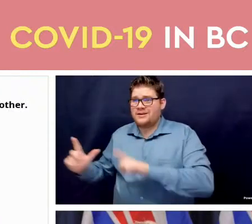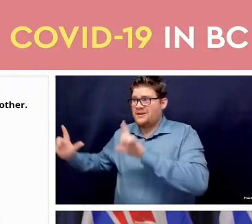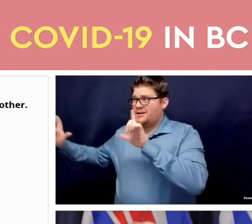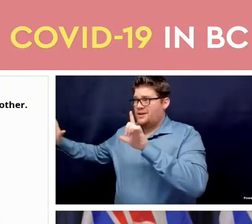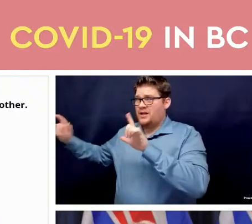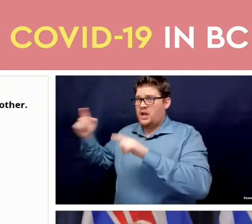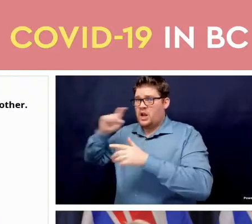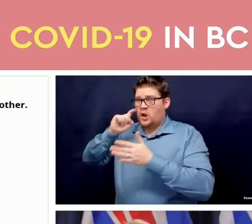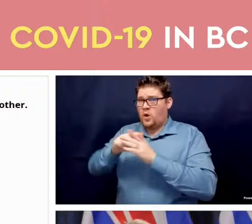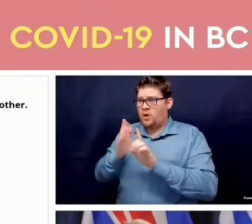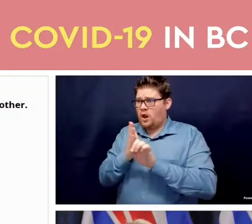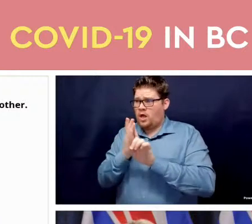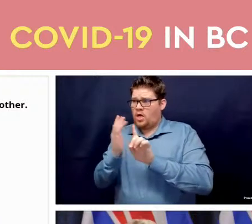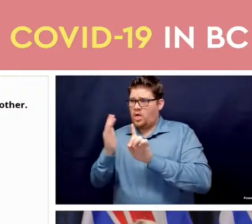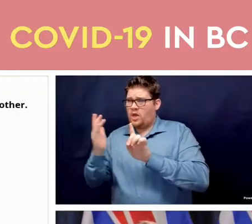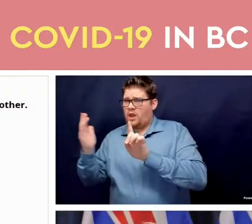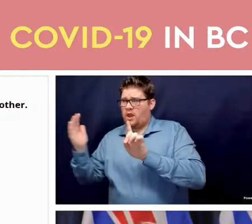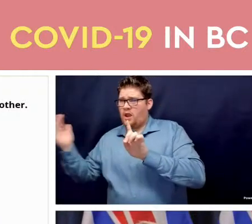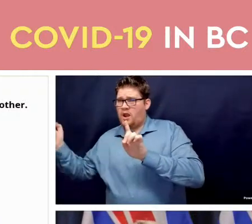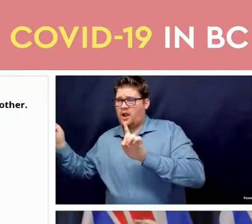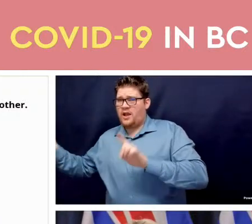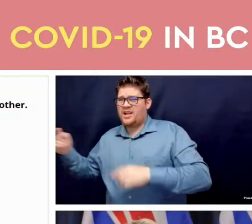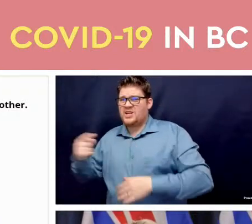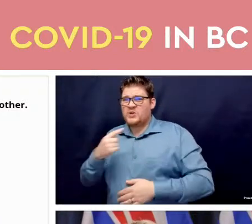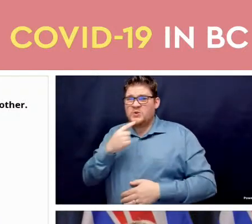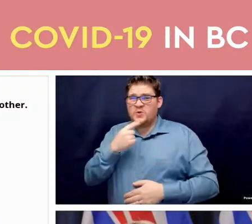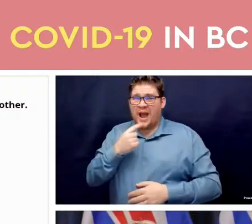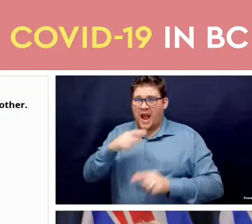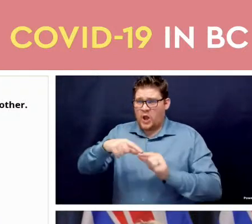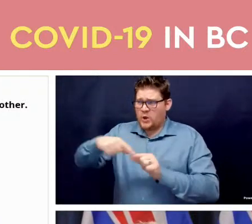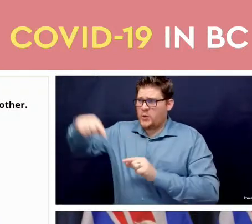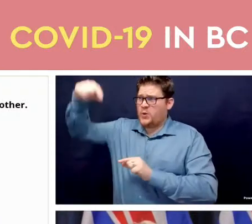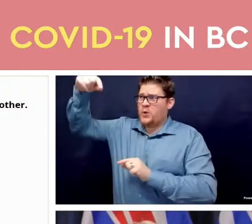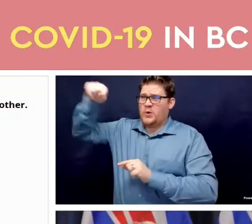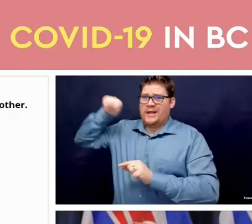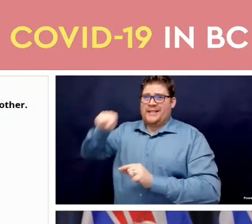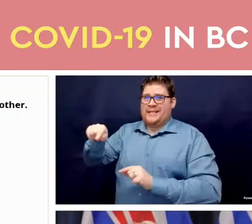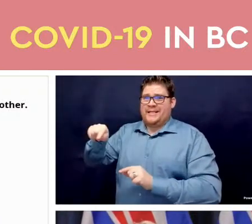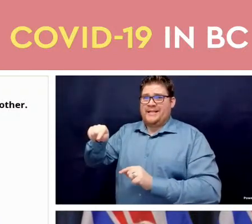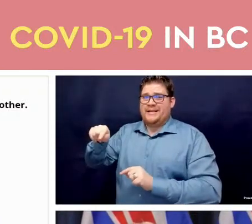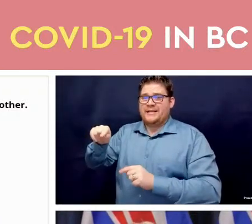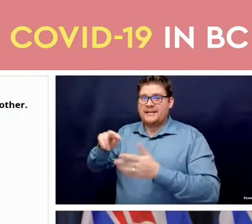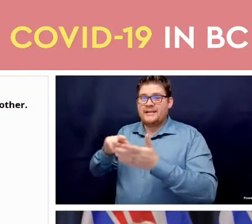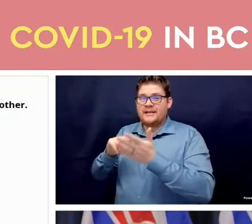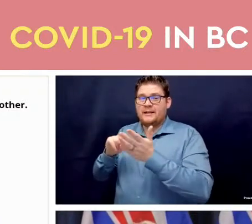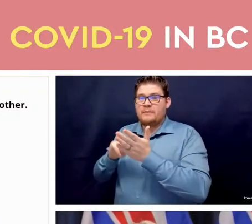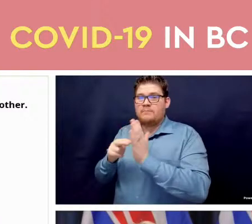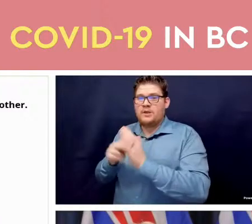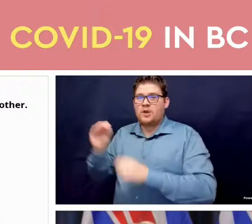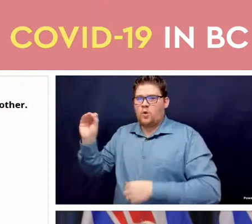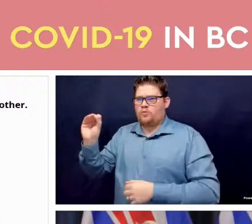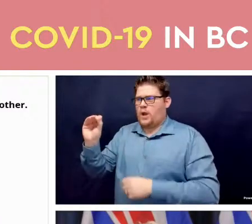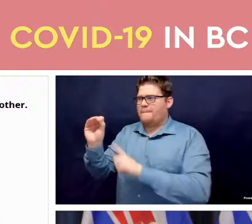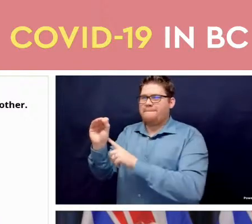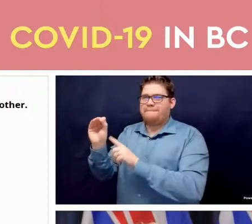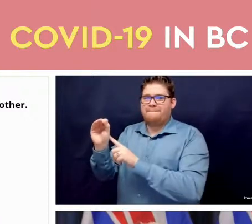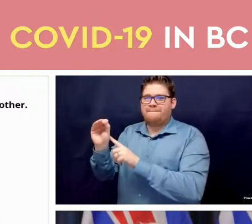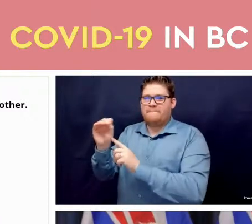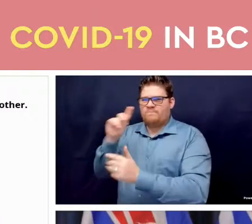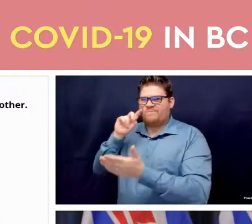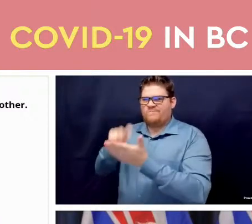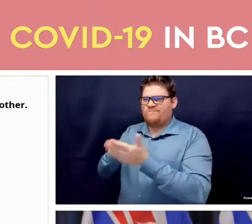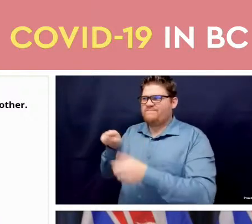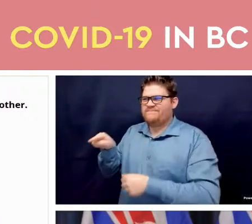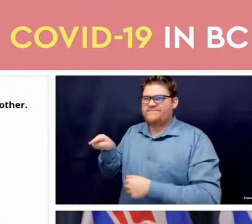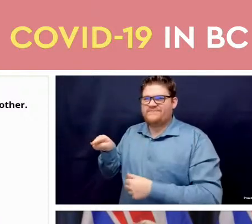and adjust and make these changes with the imperfect information that we have, and in real